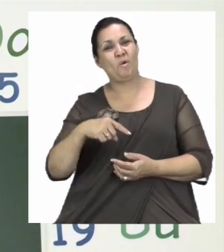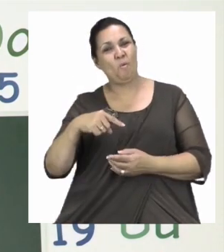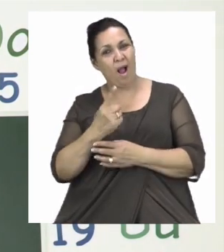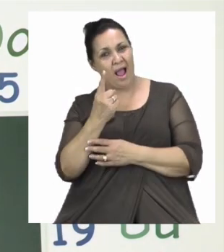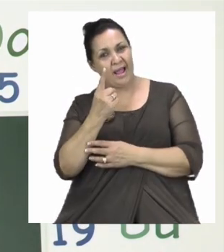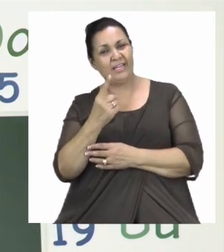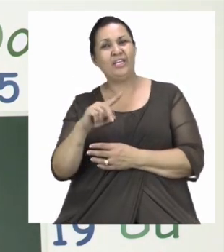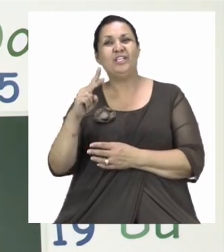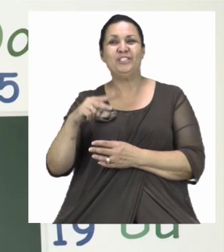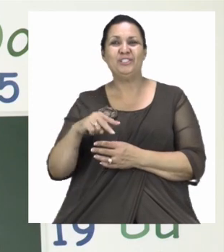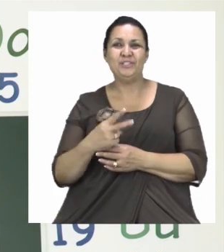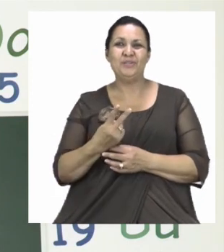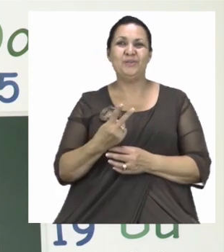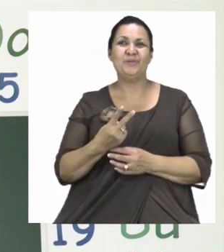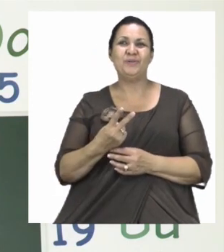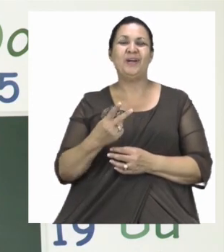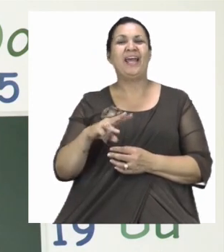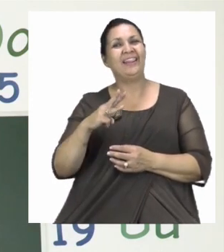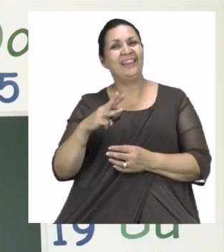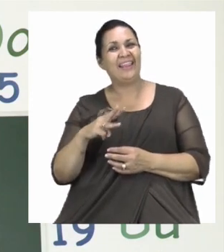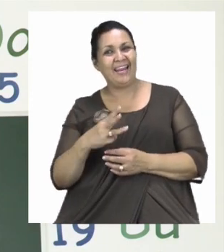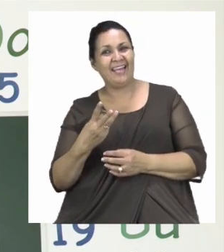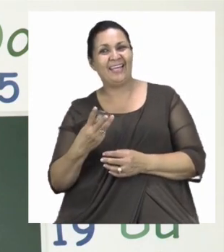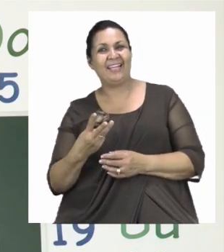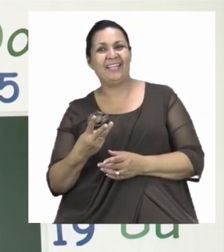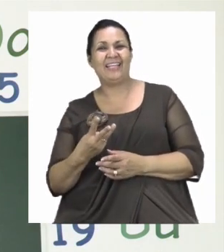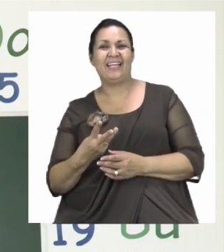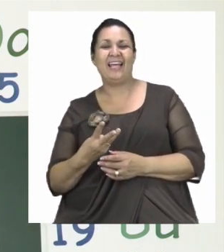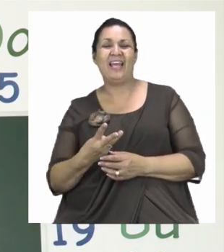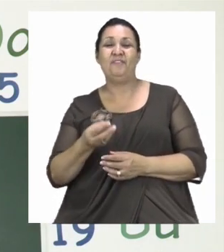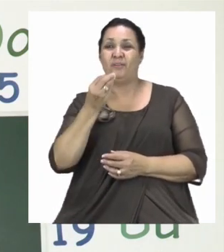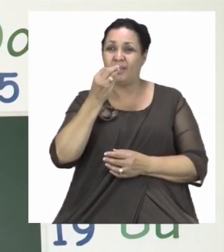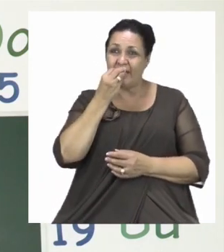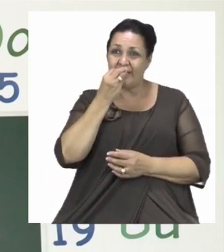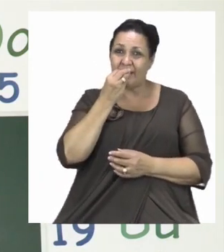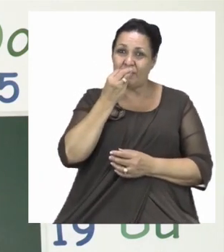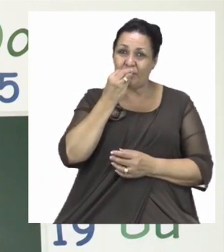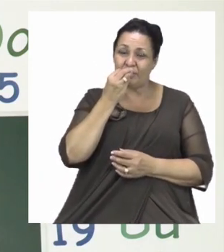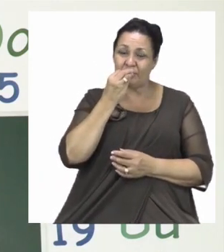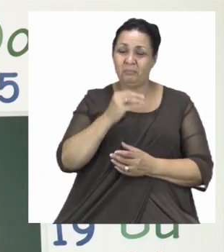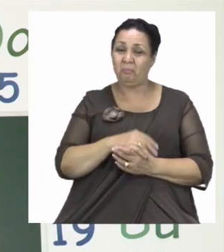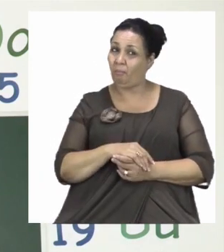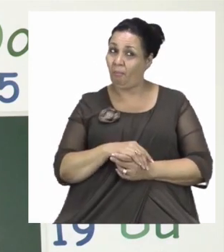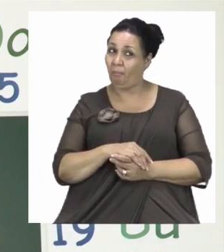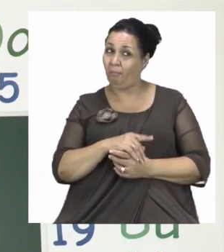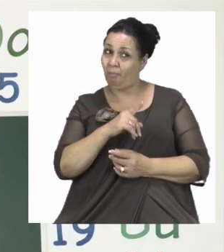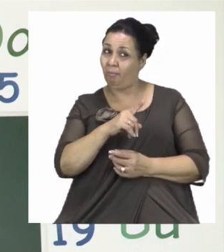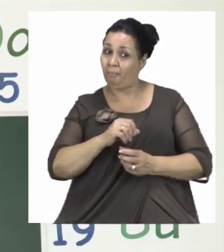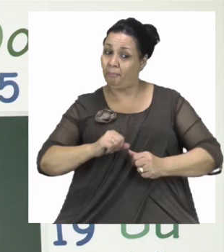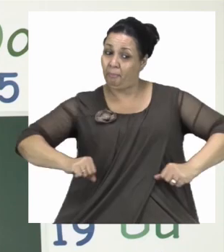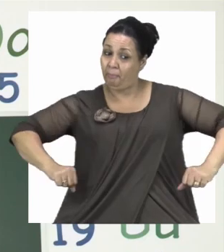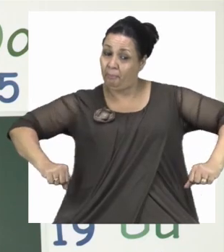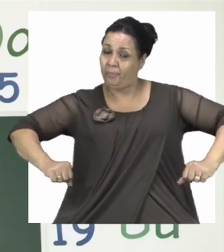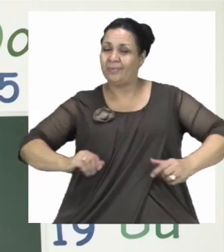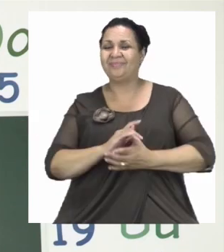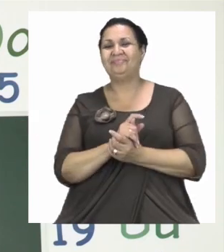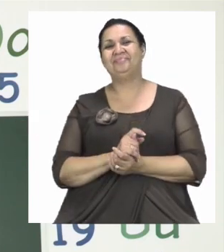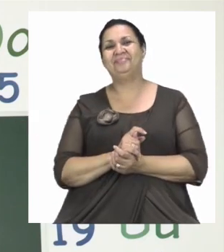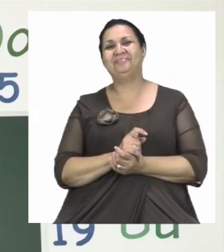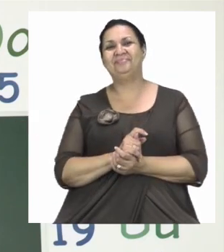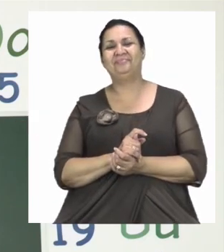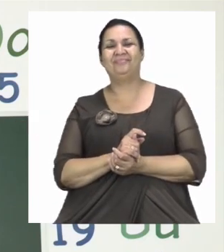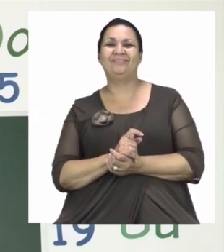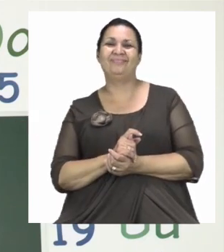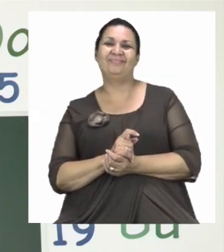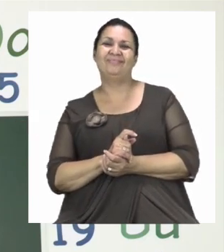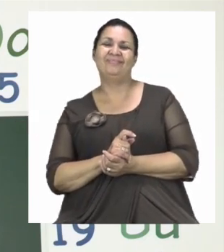and 3. If I eat them all, I'll be very greedy. So I'm not going to eat these ones